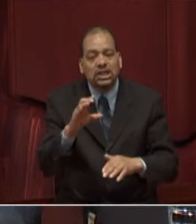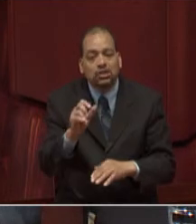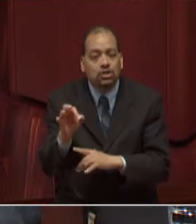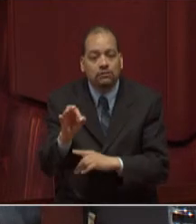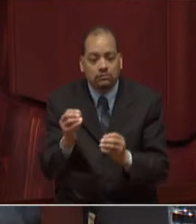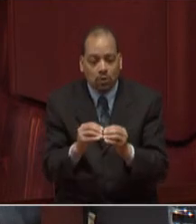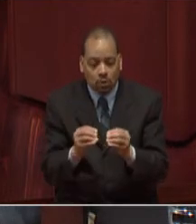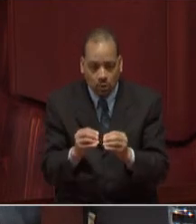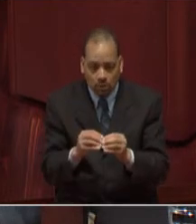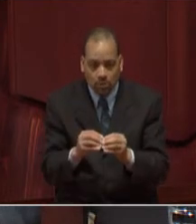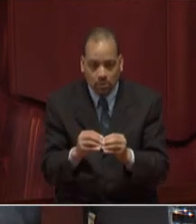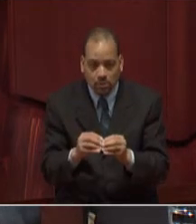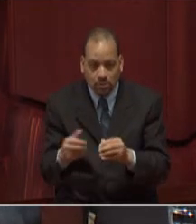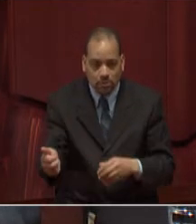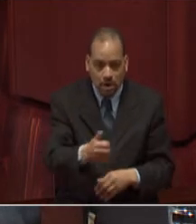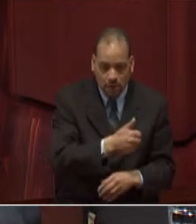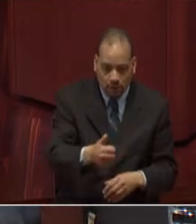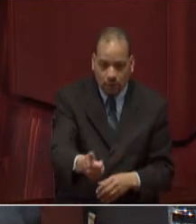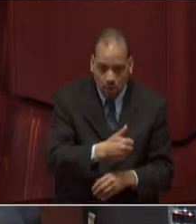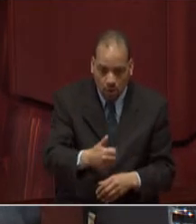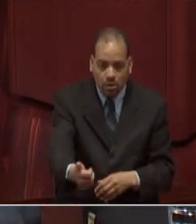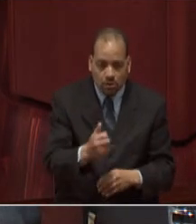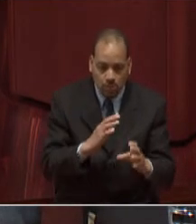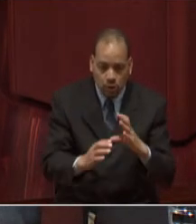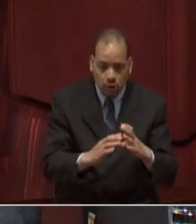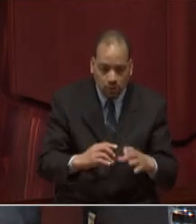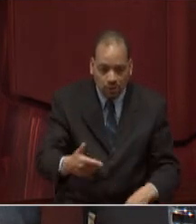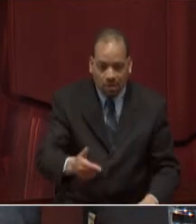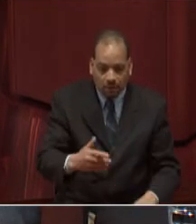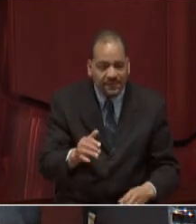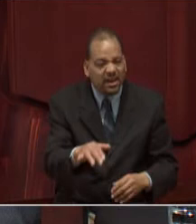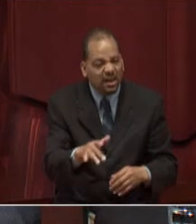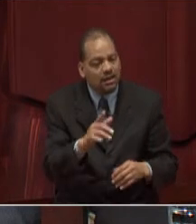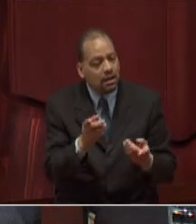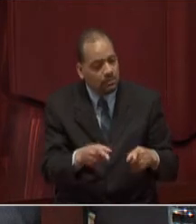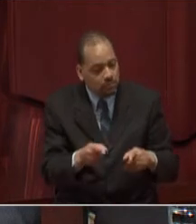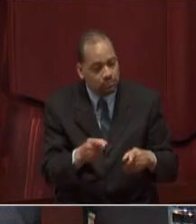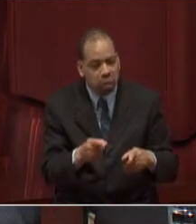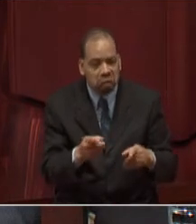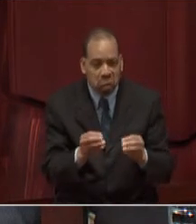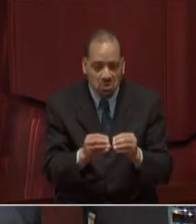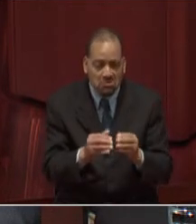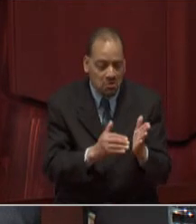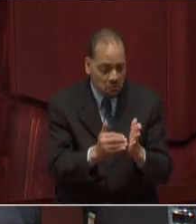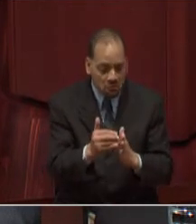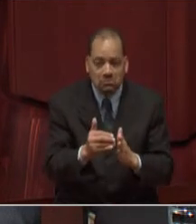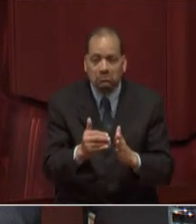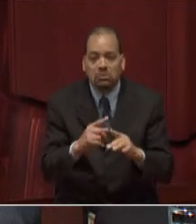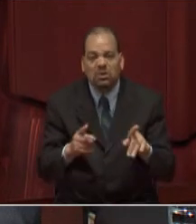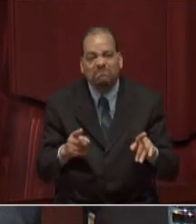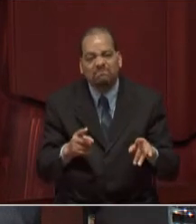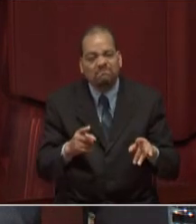running back and forth every day during the war, that increased somewhat, but not really. There never was a